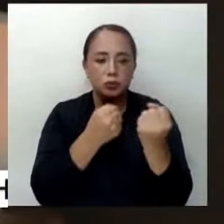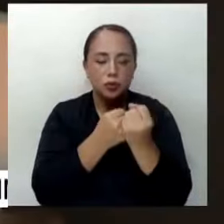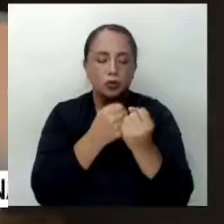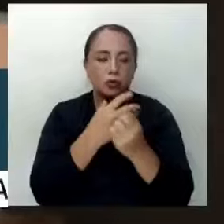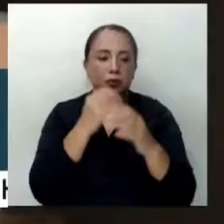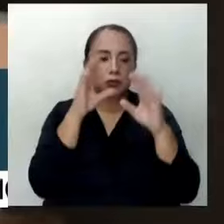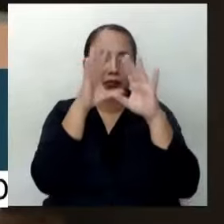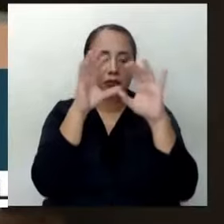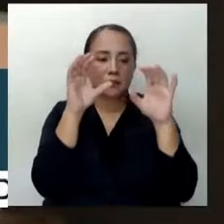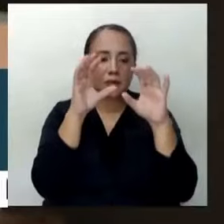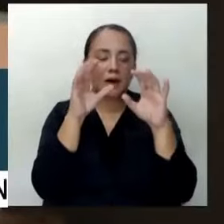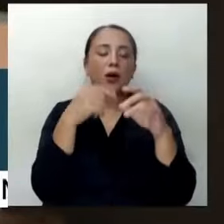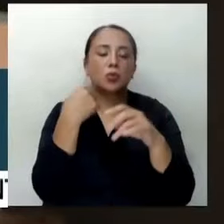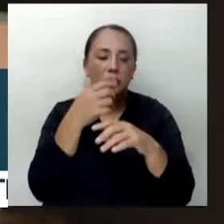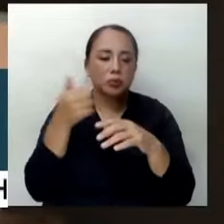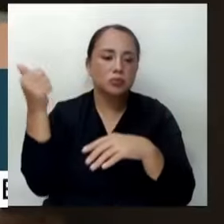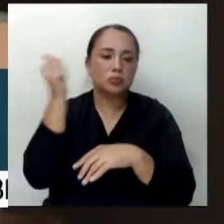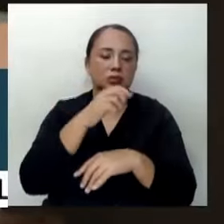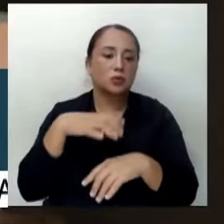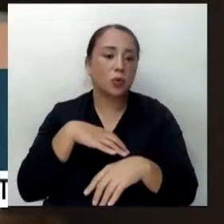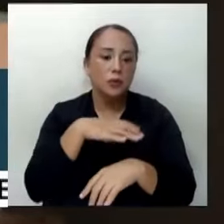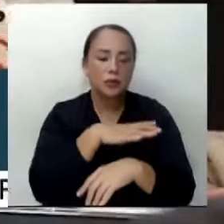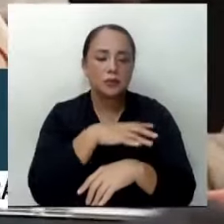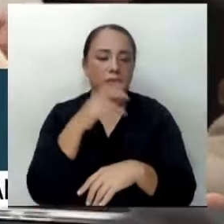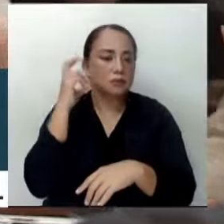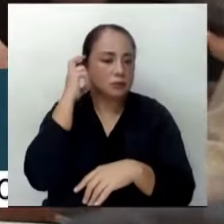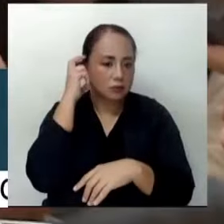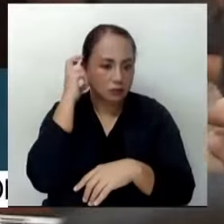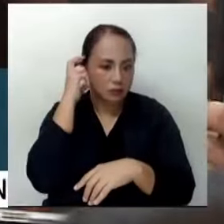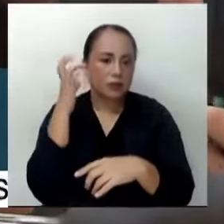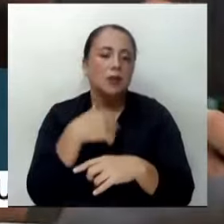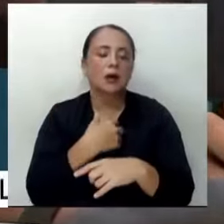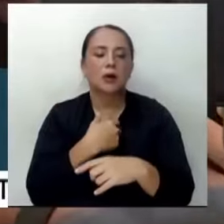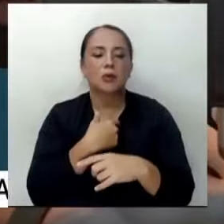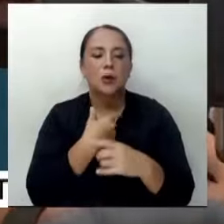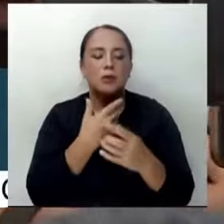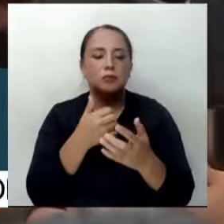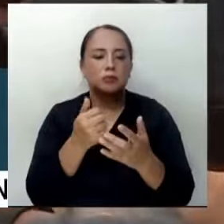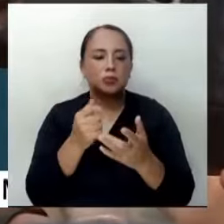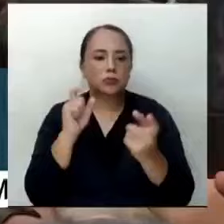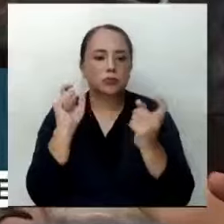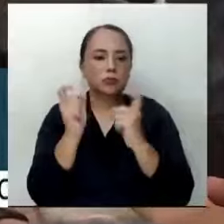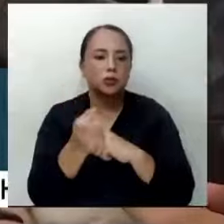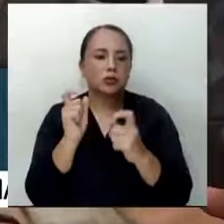leader cited Anggada's competence and for championing education reforms.